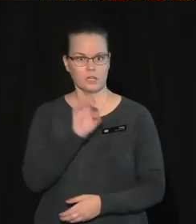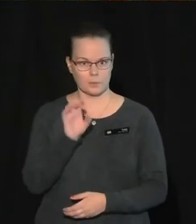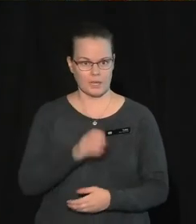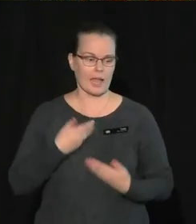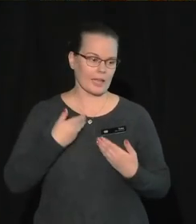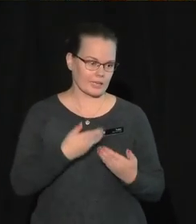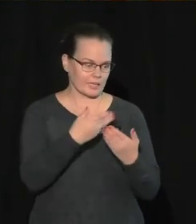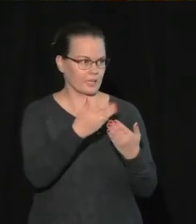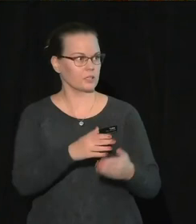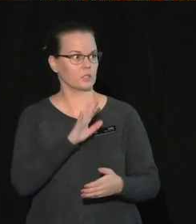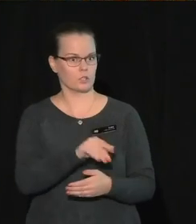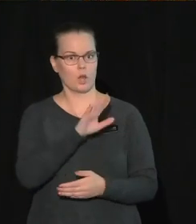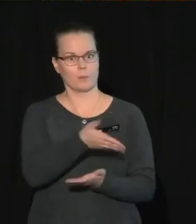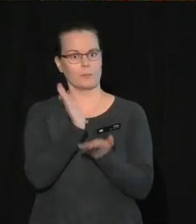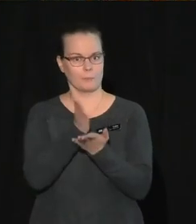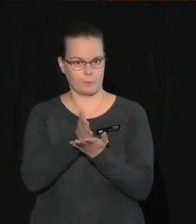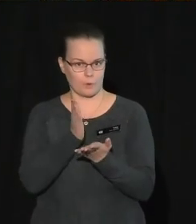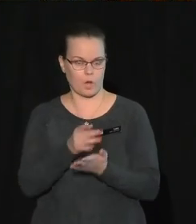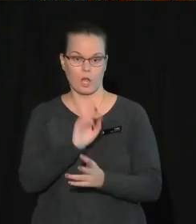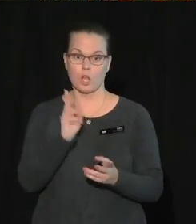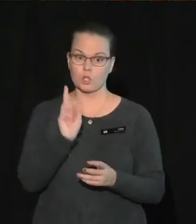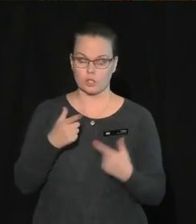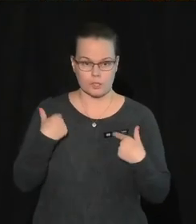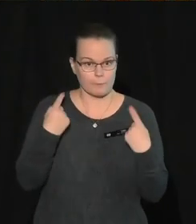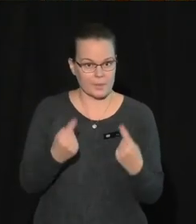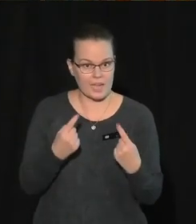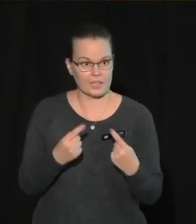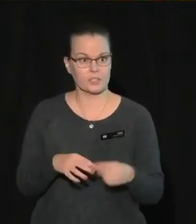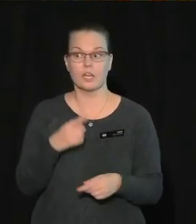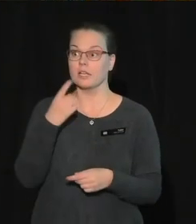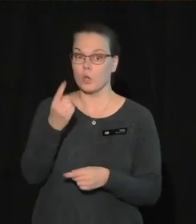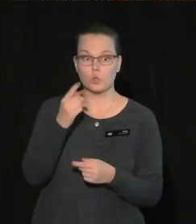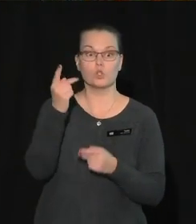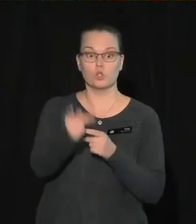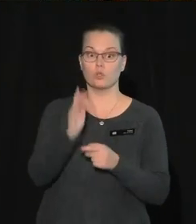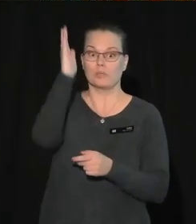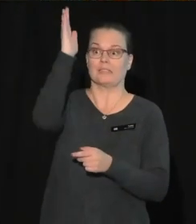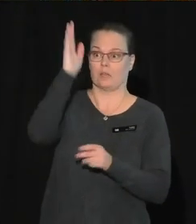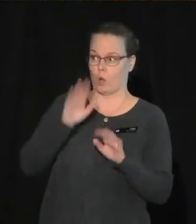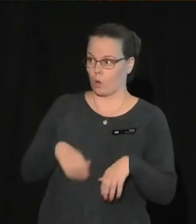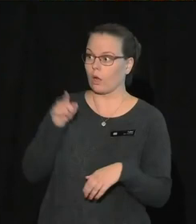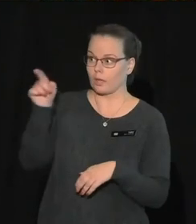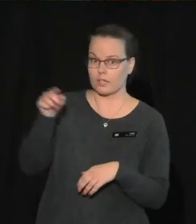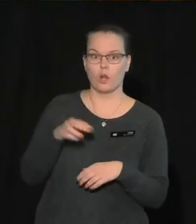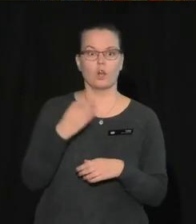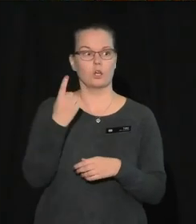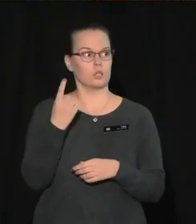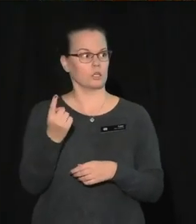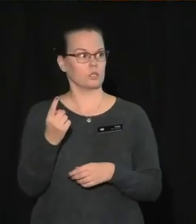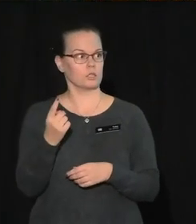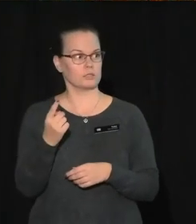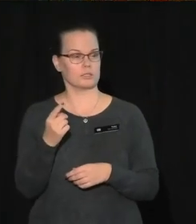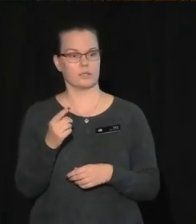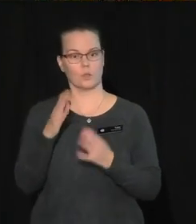Thank you so much for your keynote speech. It was really interesting. There was one question in Twitter. One member of